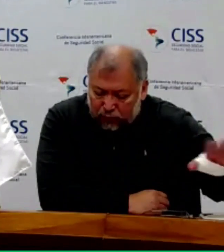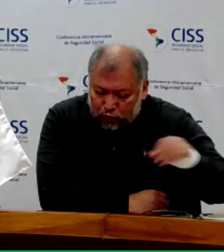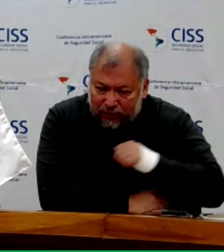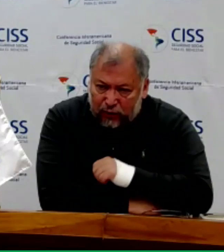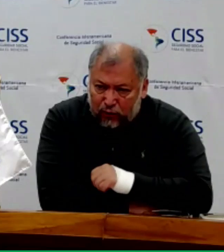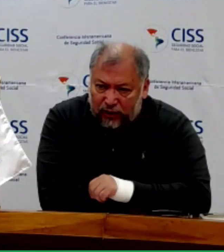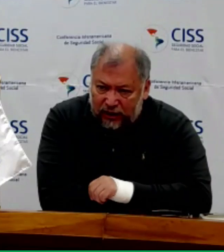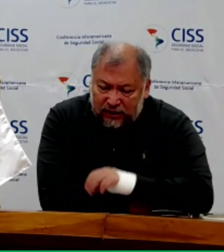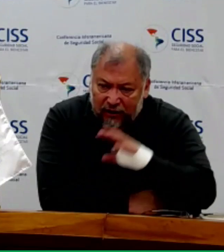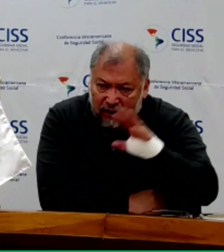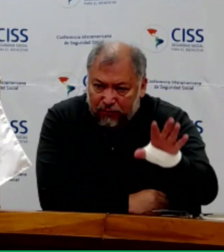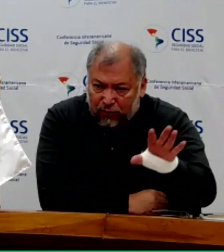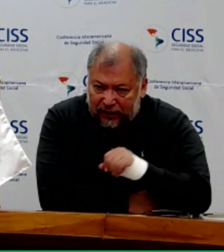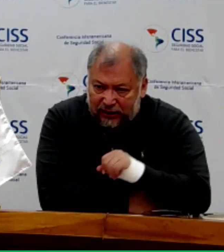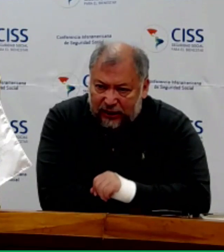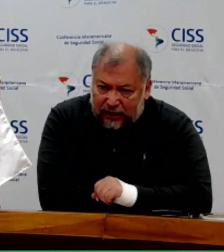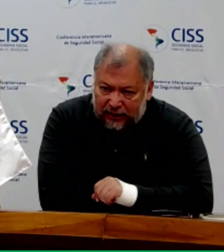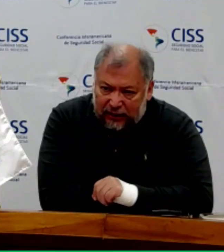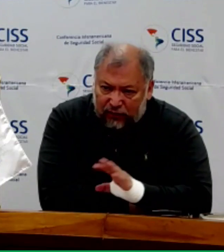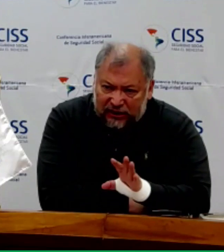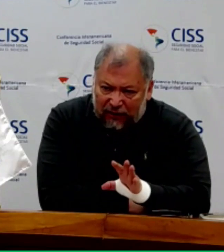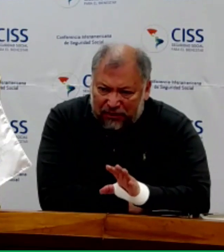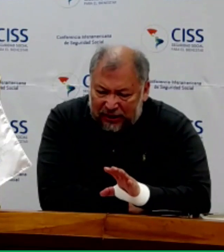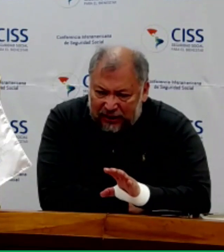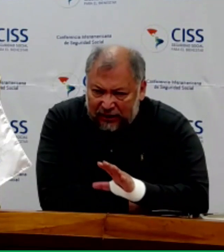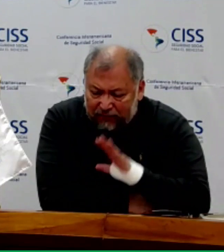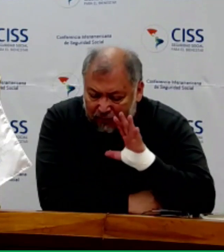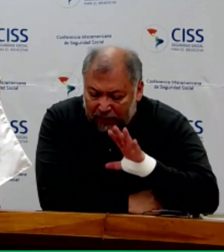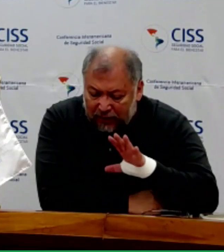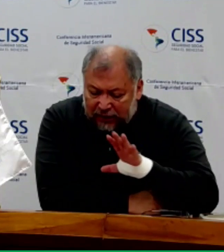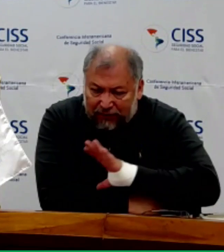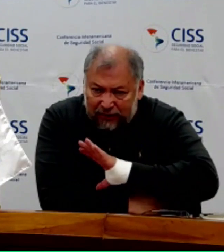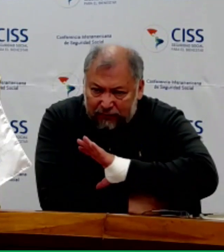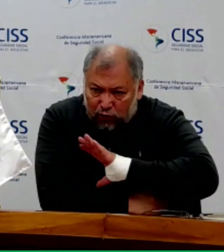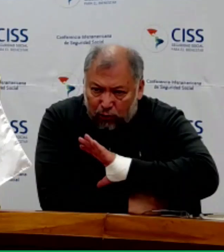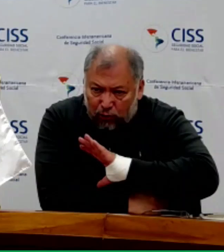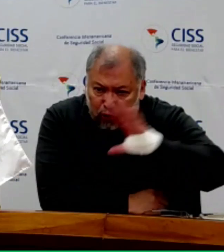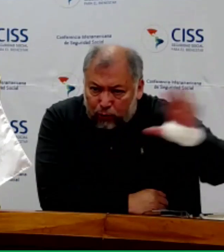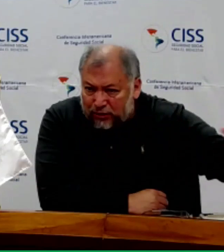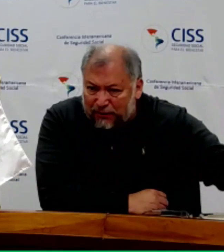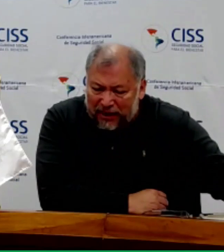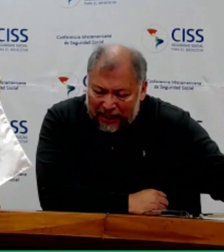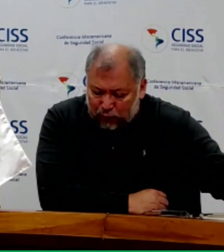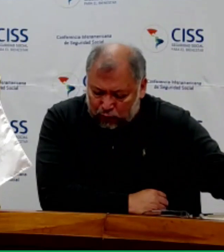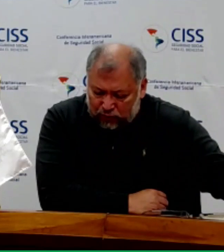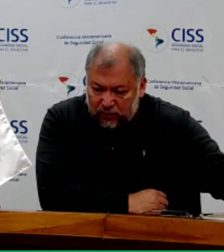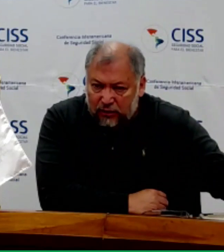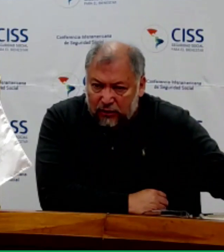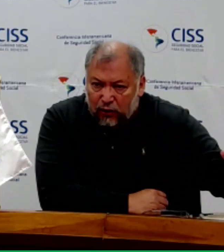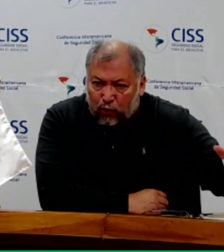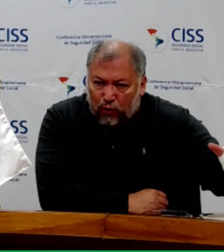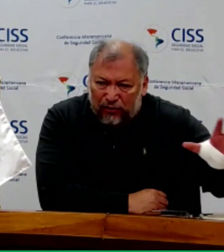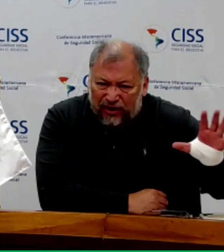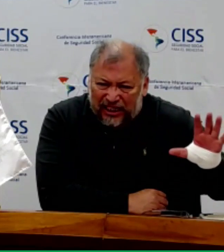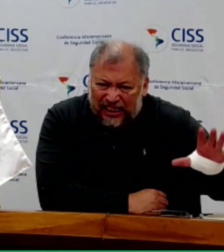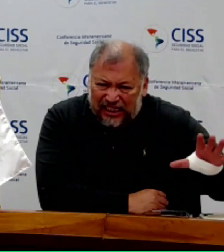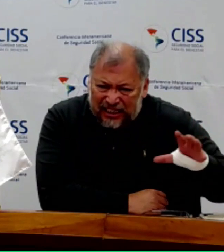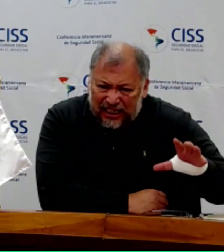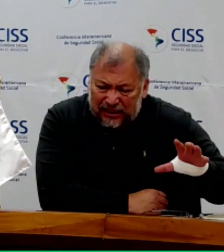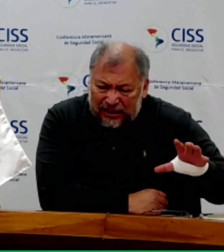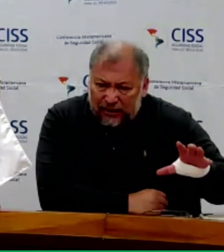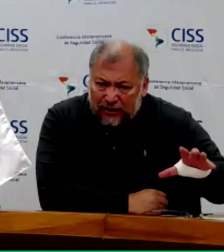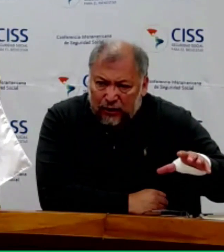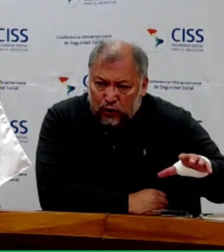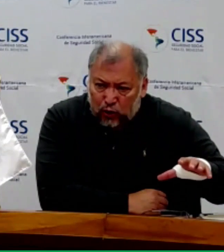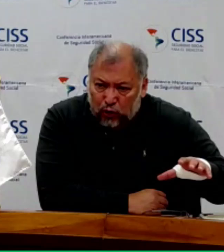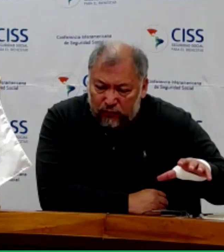you help elderly people, gender violence, and disability, they are like separated